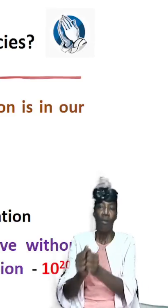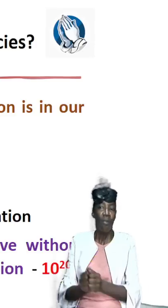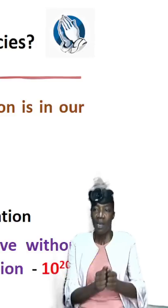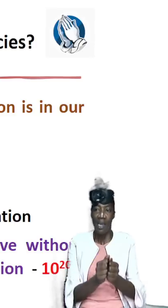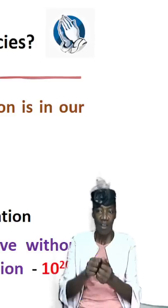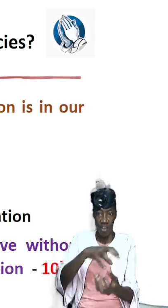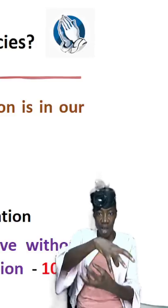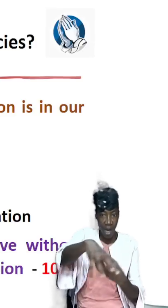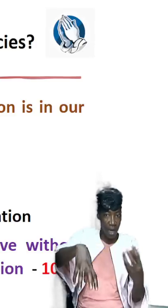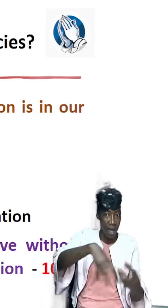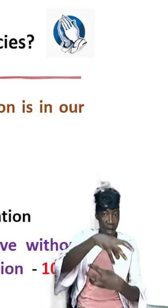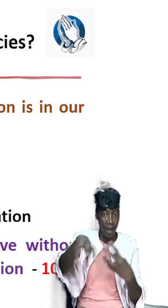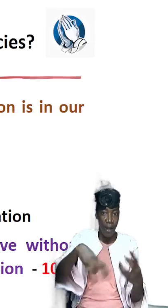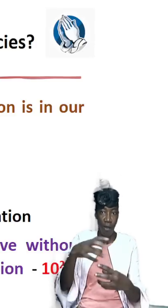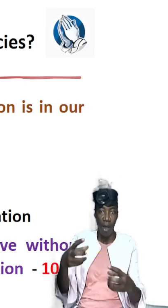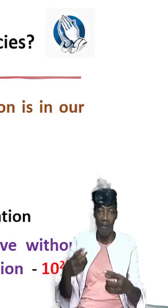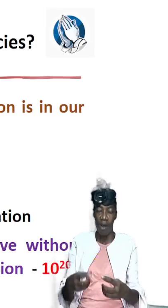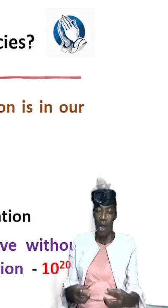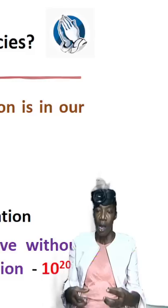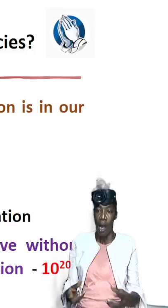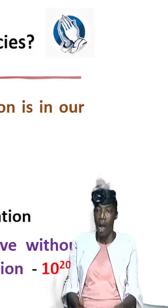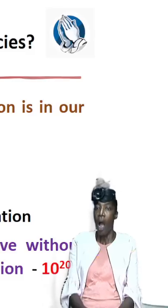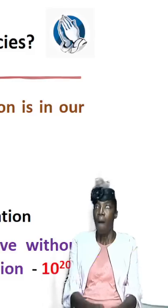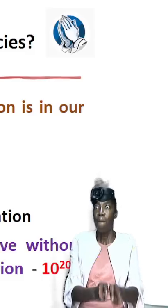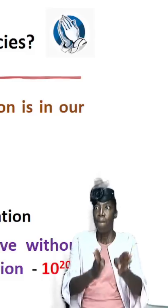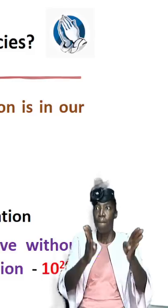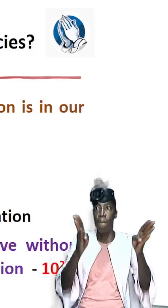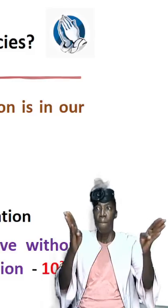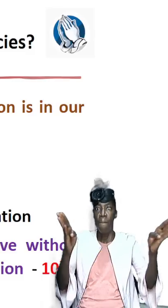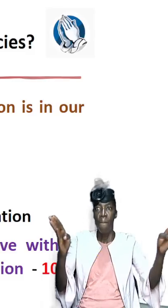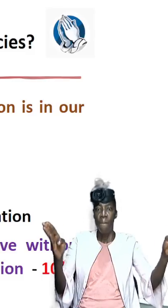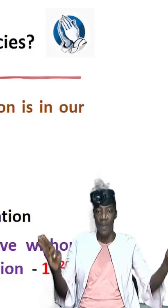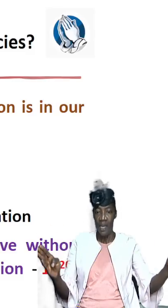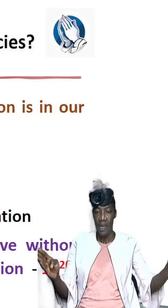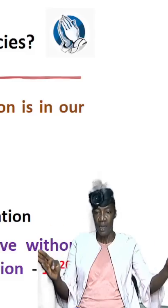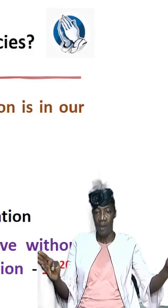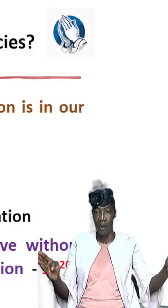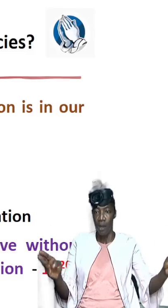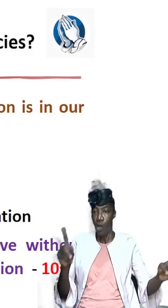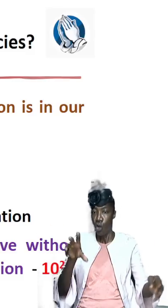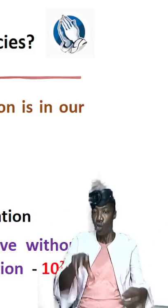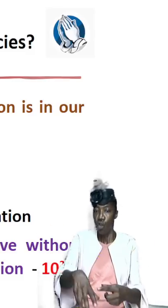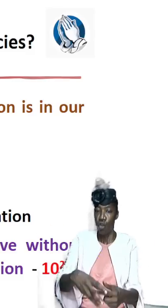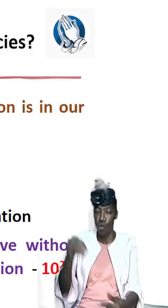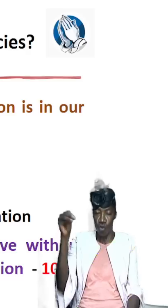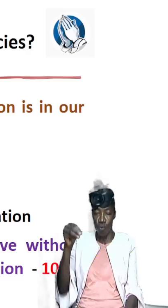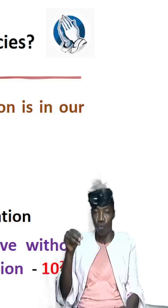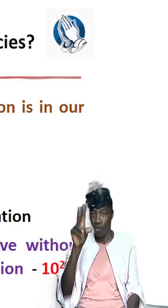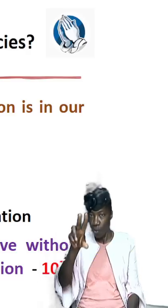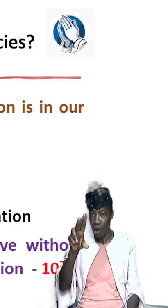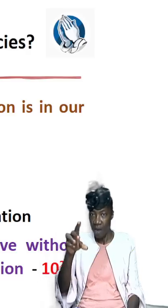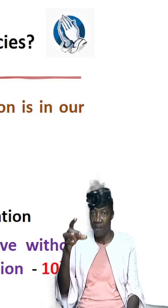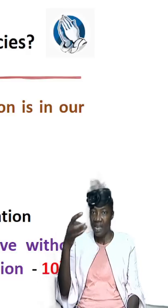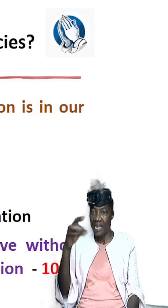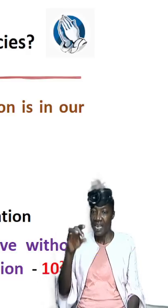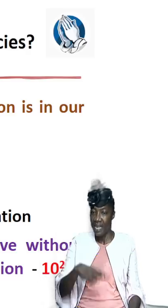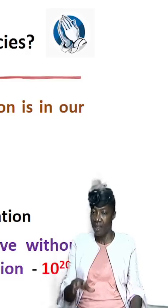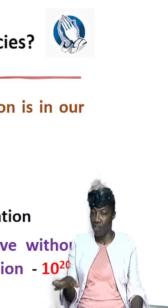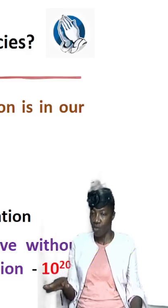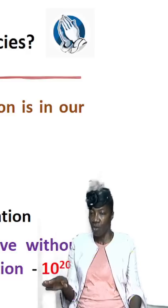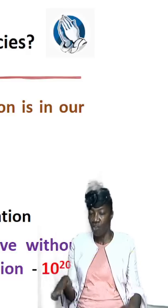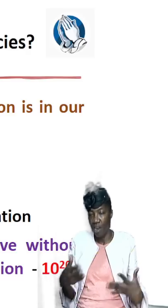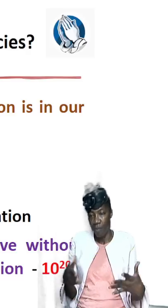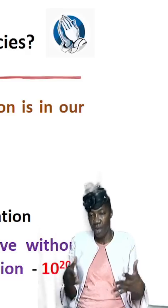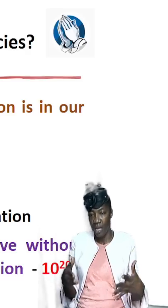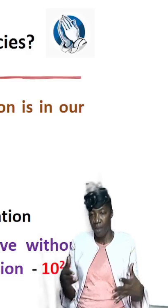vast reservoir to choose from. So you could have 80 children, 70 sons, like one of the kings